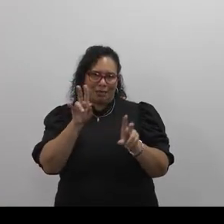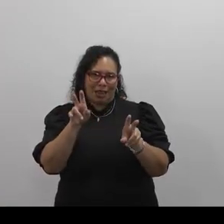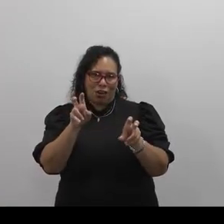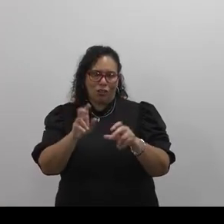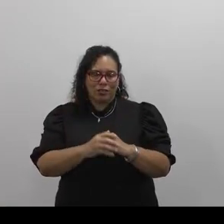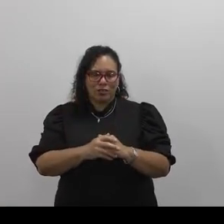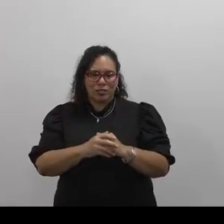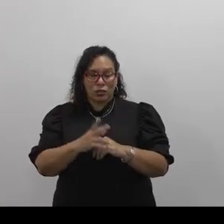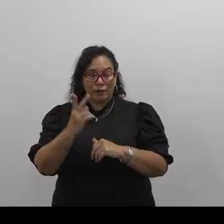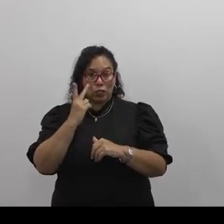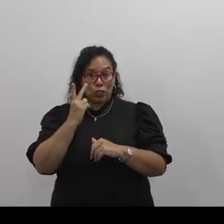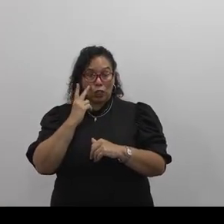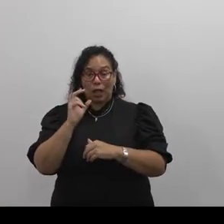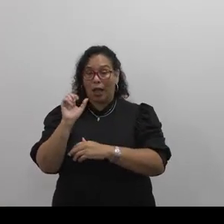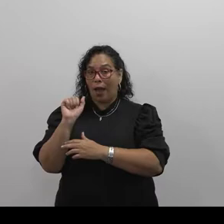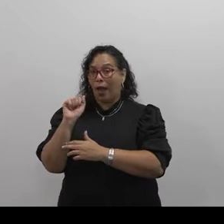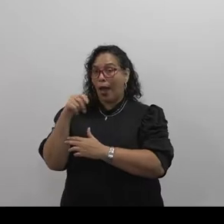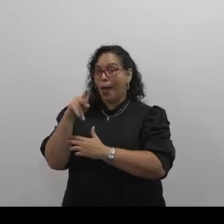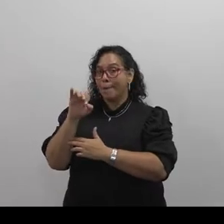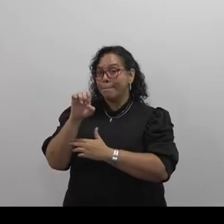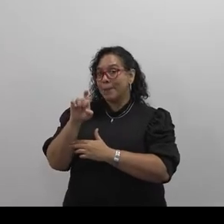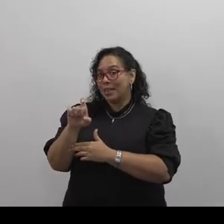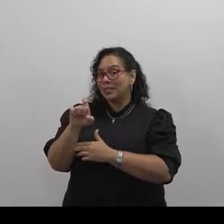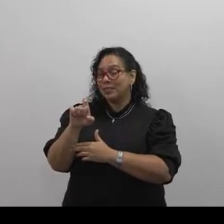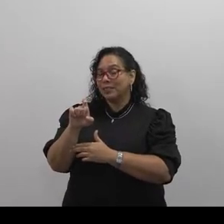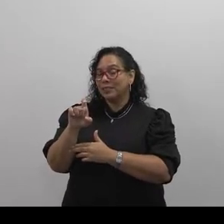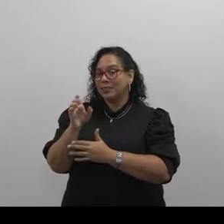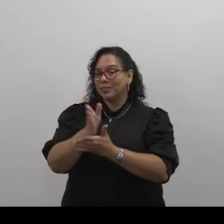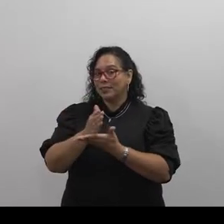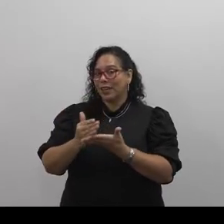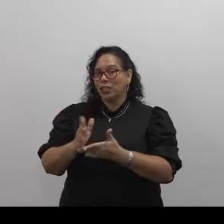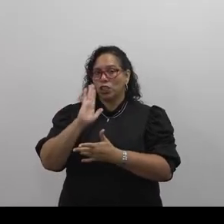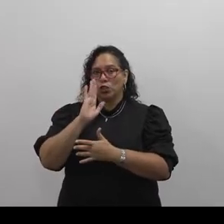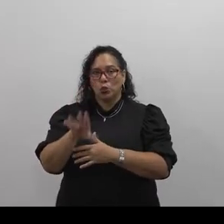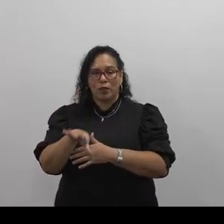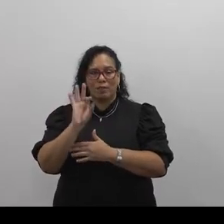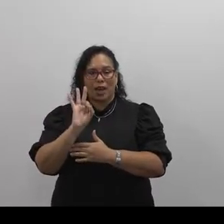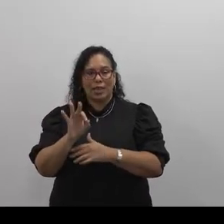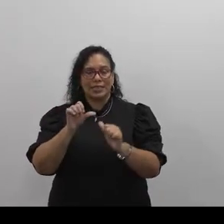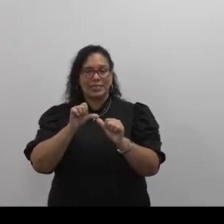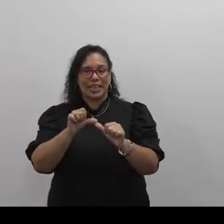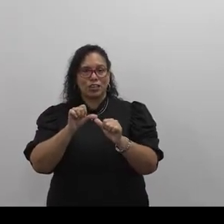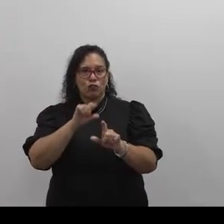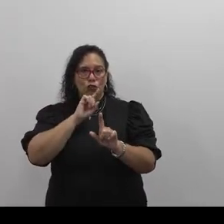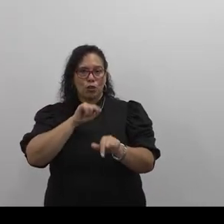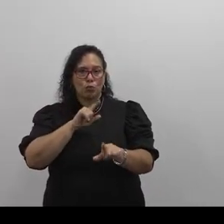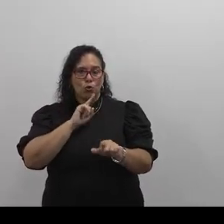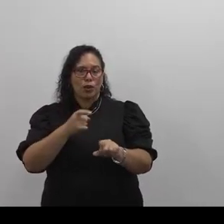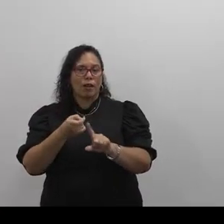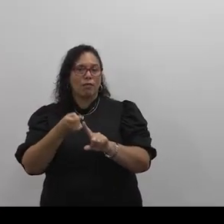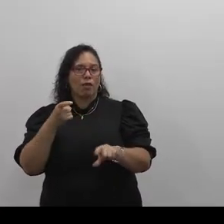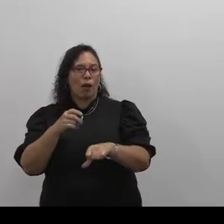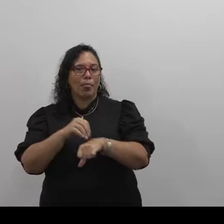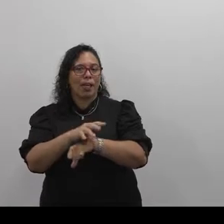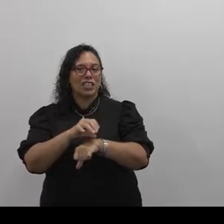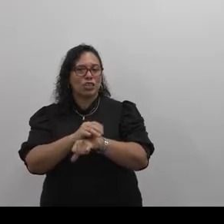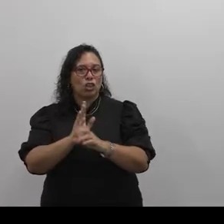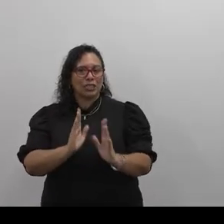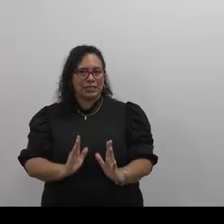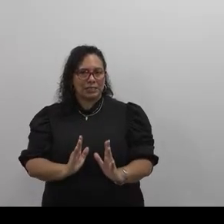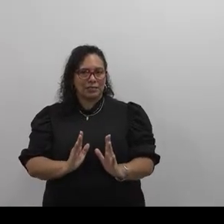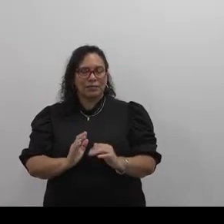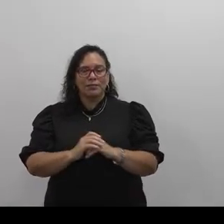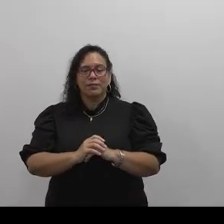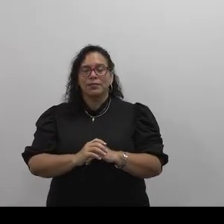if you peek at the appendix section of the Facility Master Plan, you'll find the sustainability report prepared by the consultant. And they